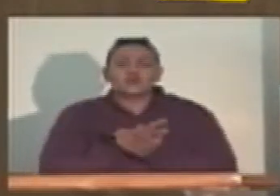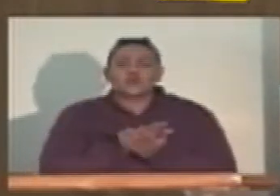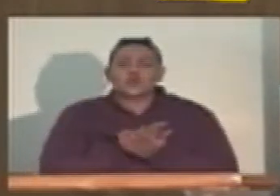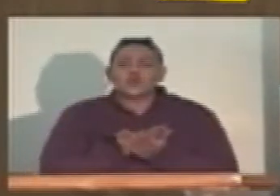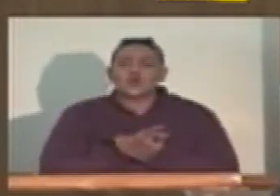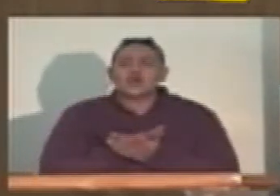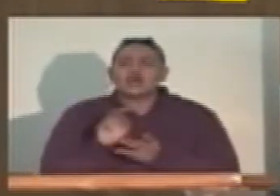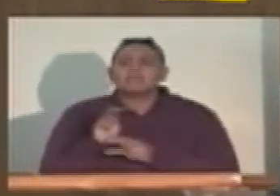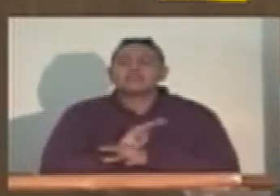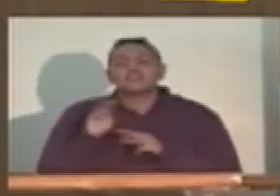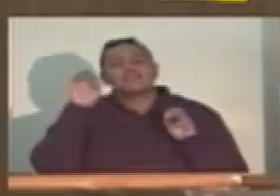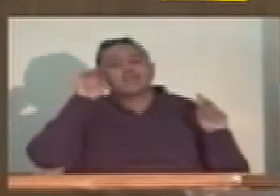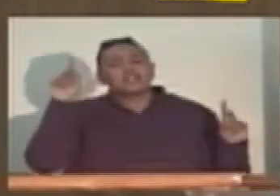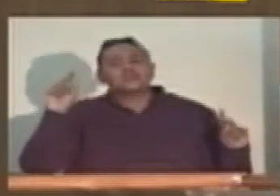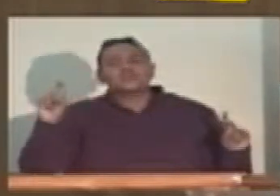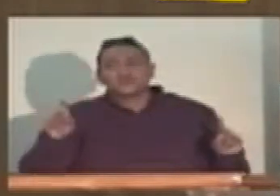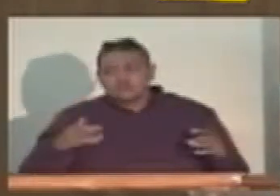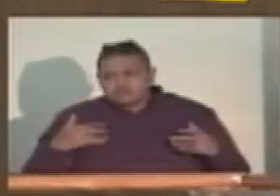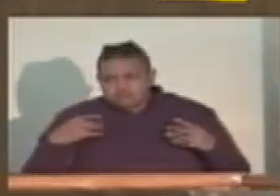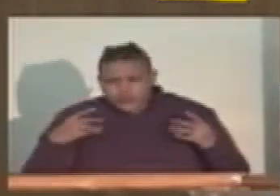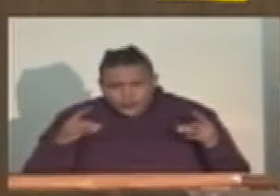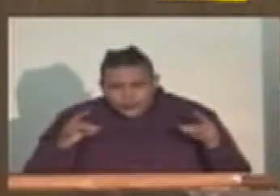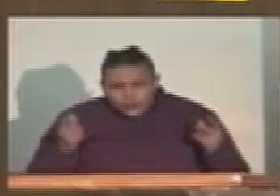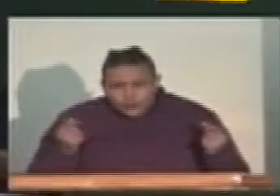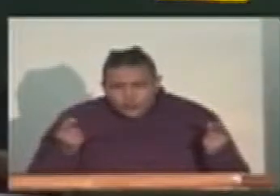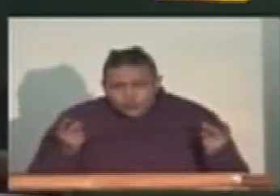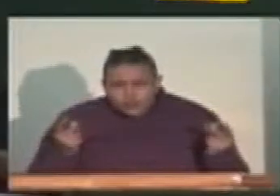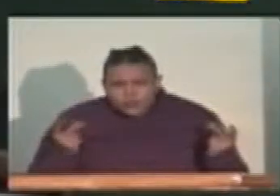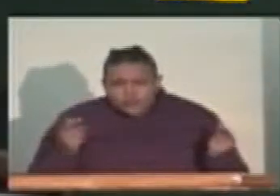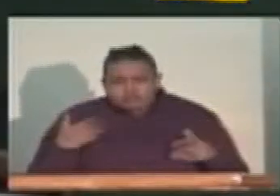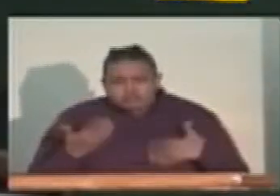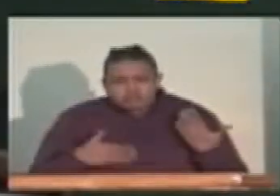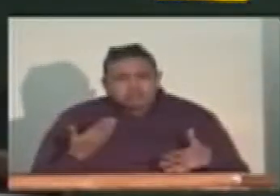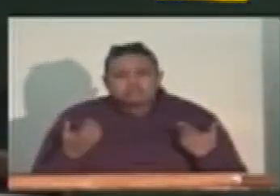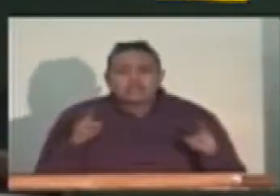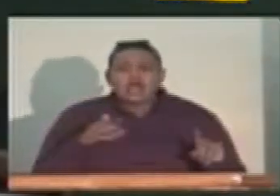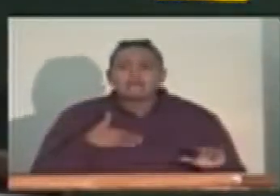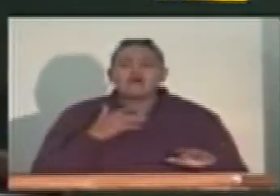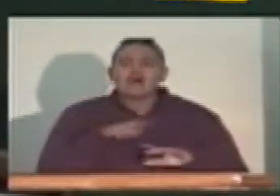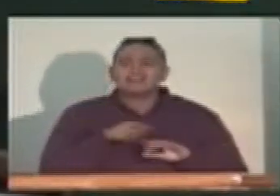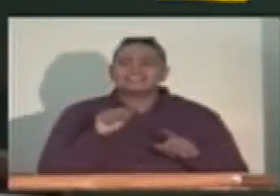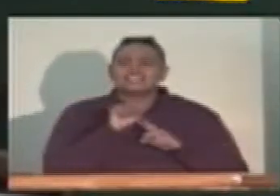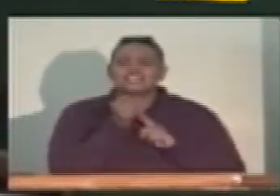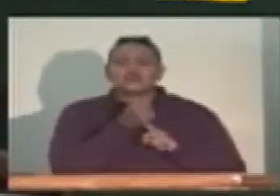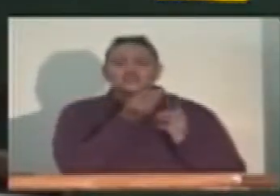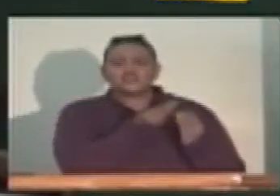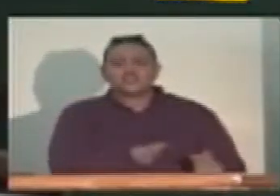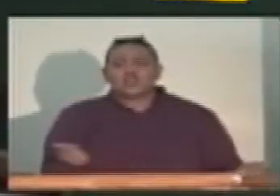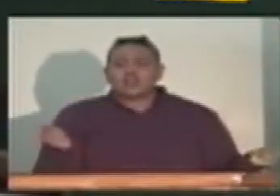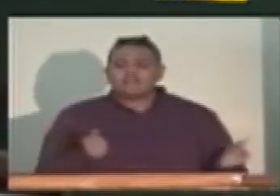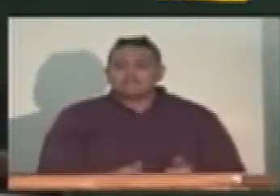The Minister of Education should move with alacrity to have these untenable situations resolved.